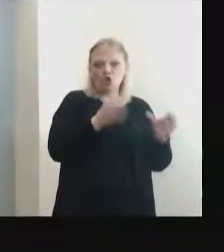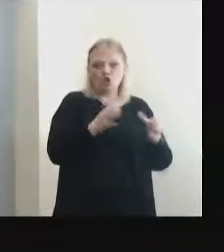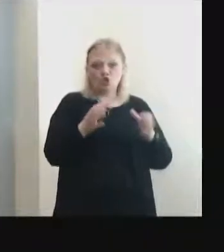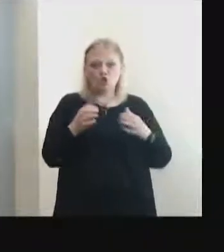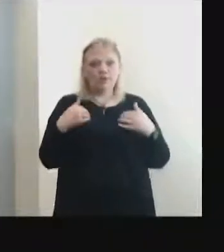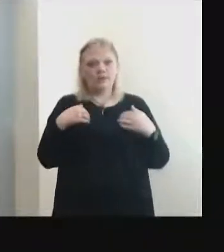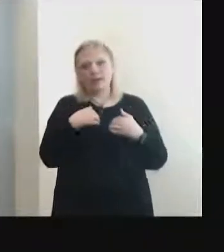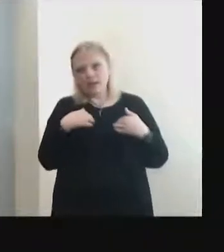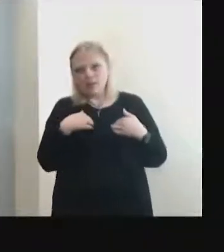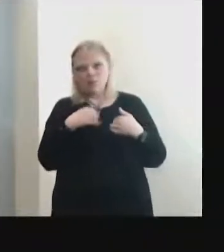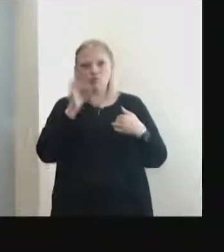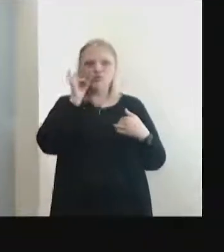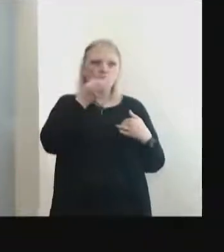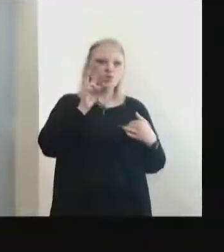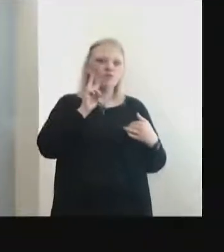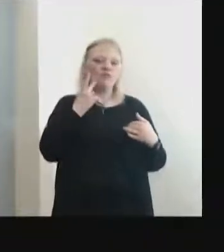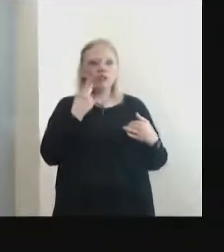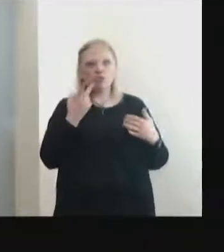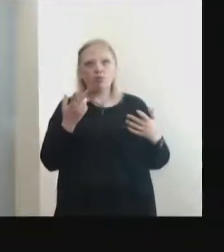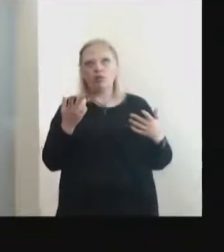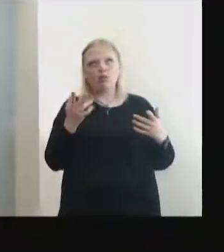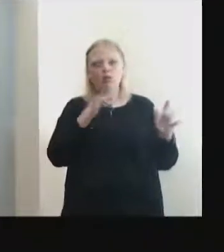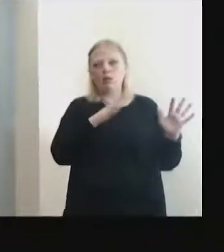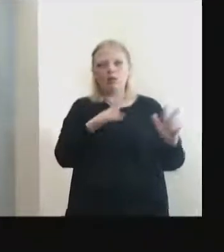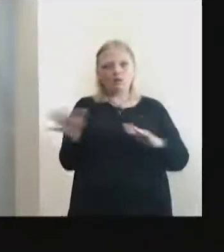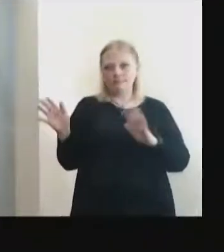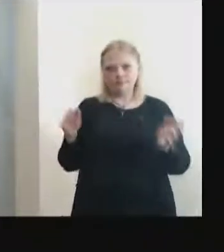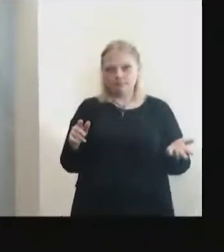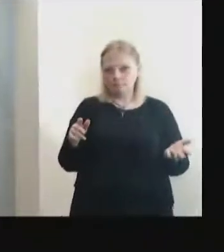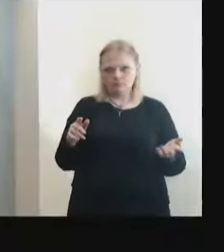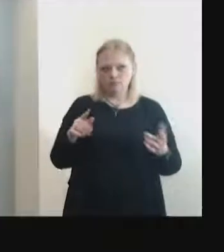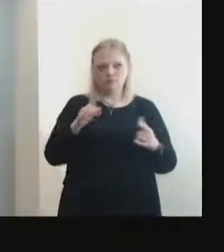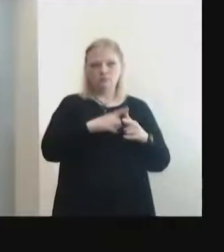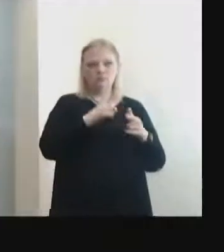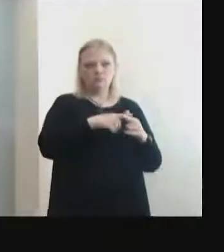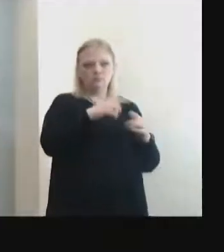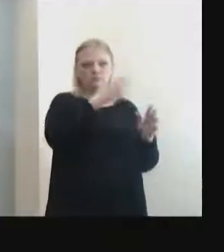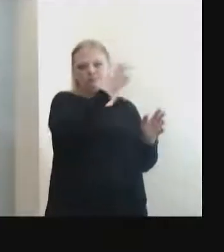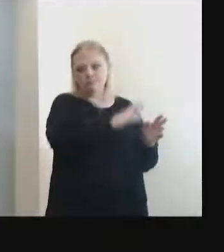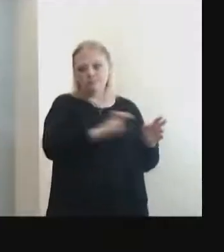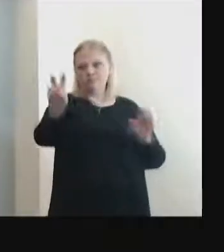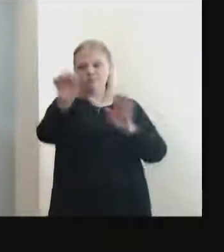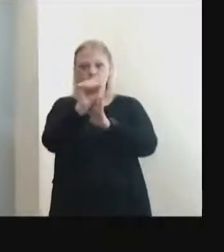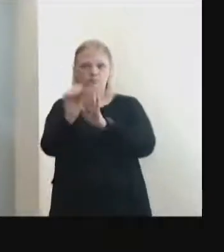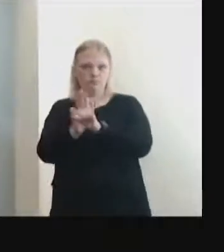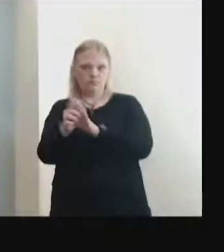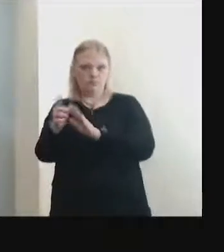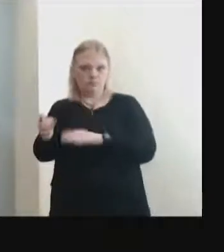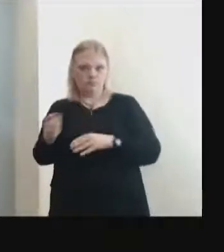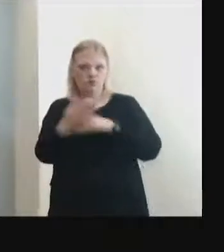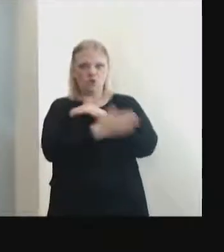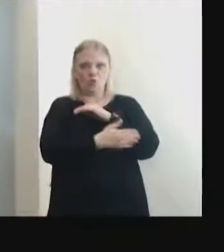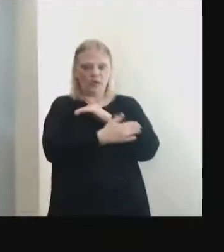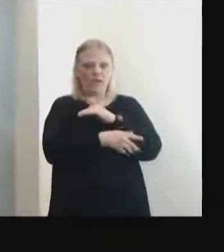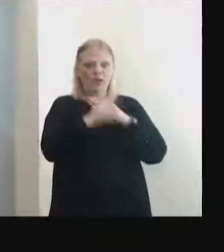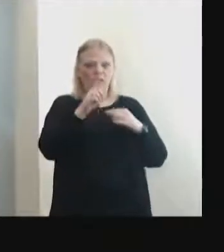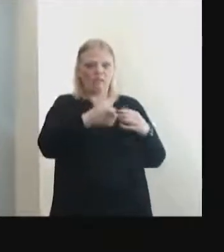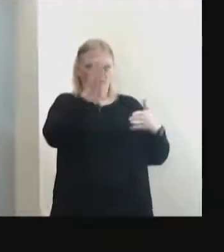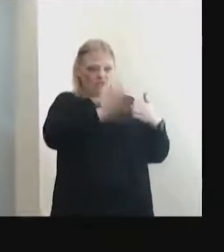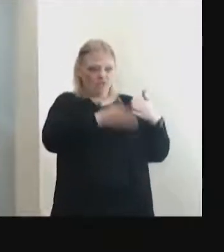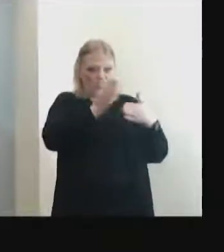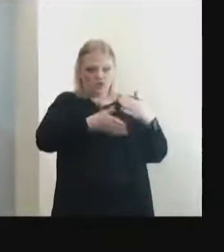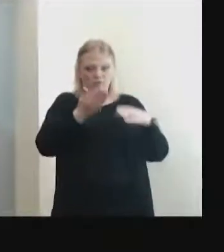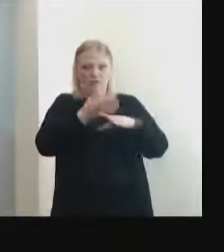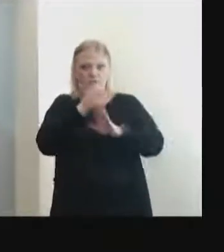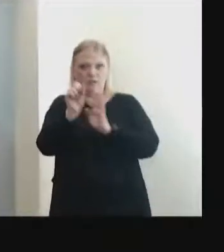the animal and fruits and vegetables and all kinds of other things that will then present at the state fair. So the county fairs have to finish before